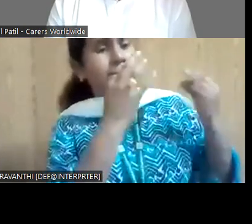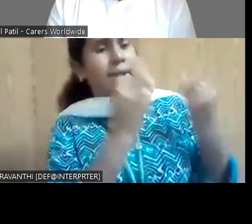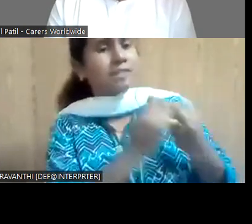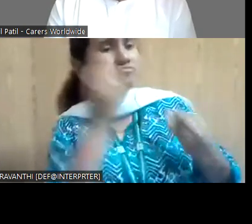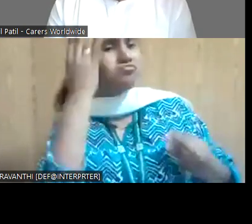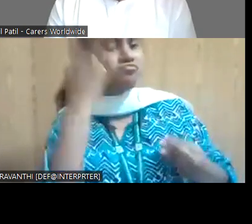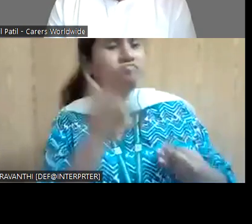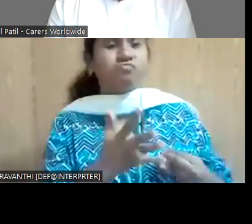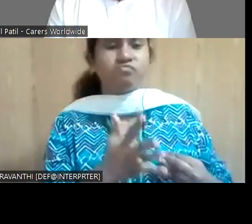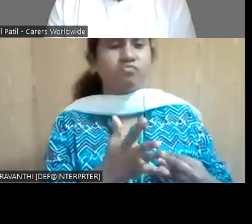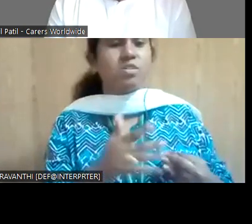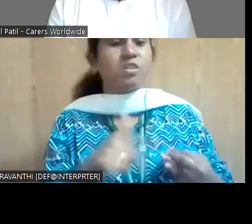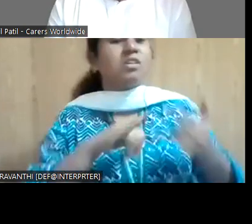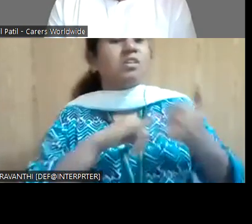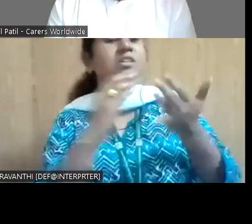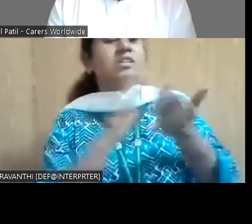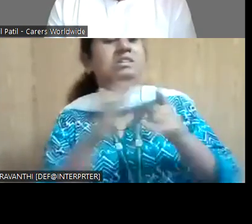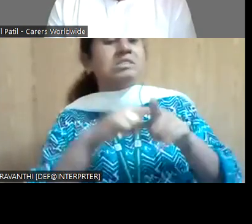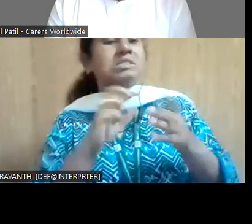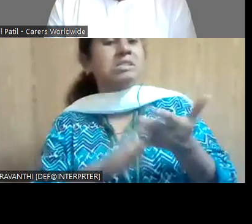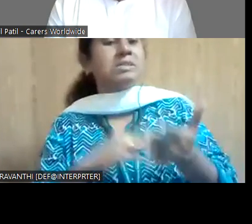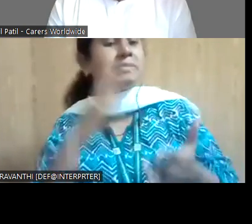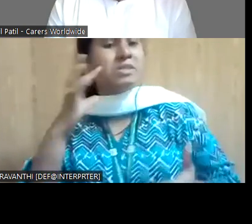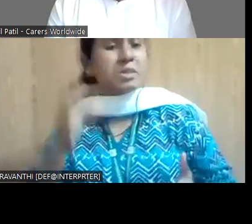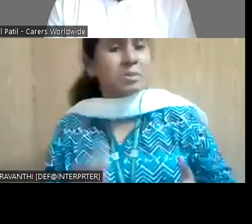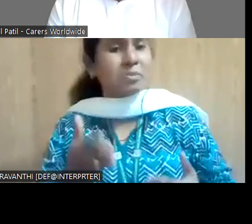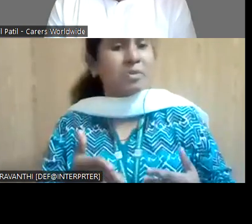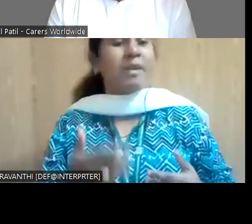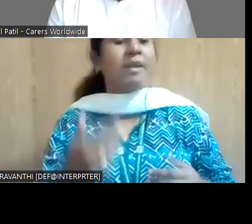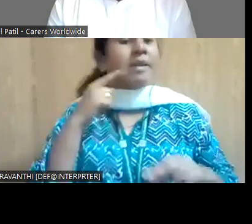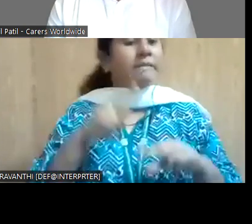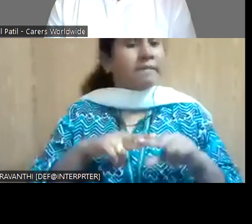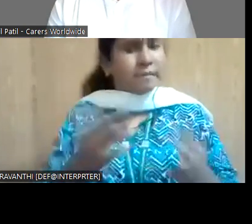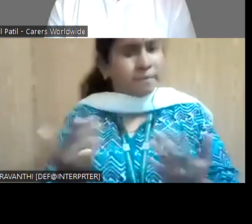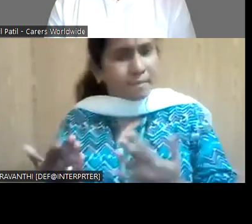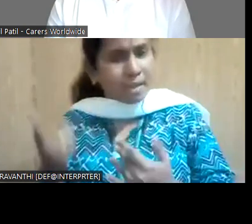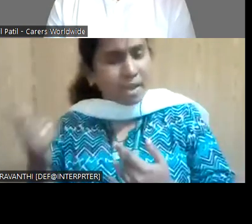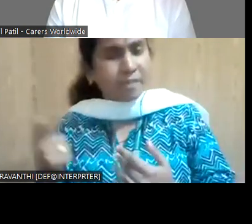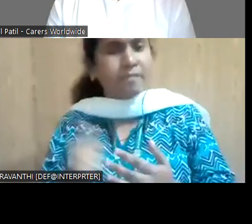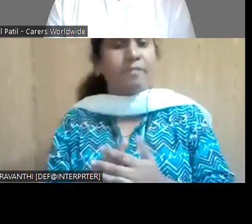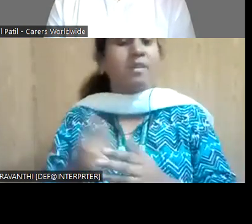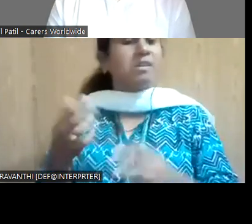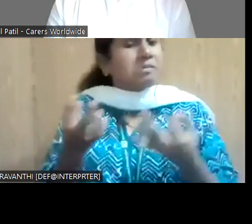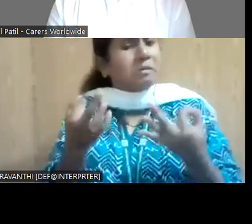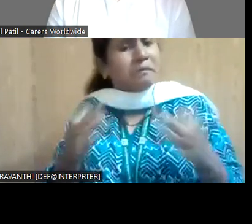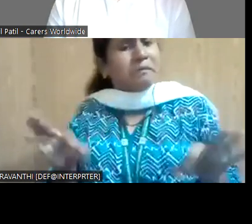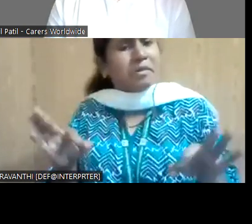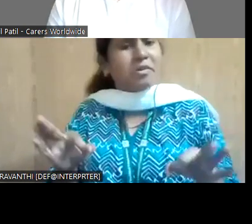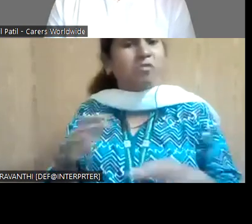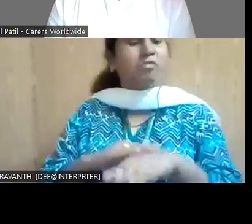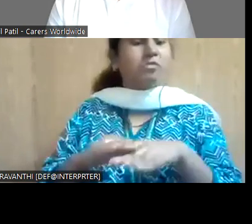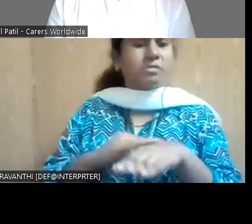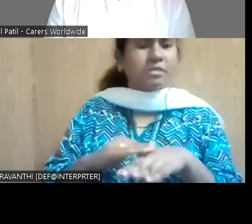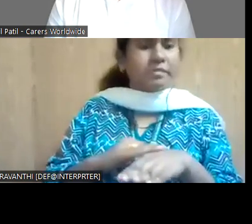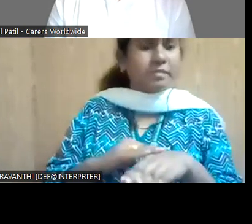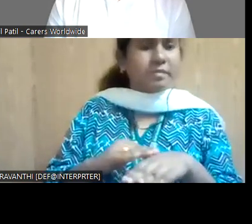kind of scheme and provision. If anybody is having a UDID kind of things, the free of cost services,